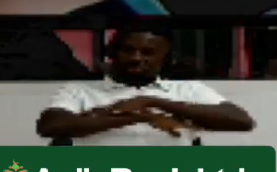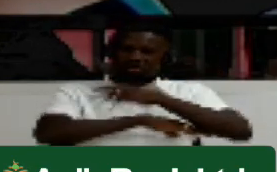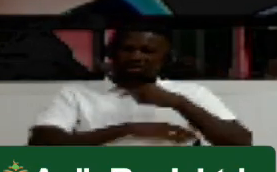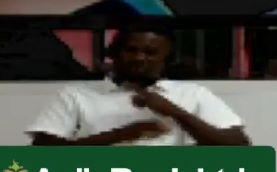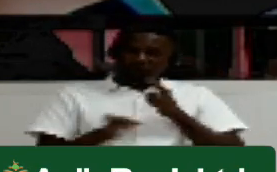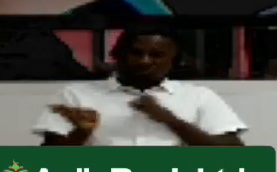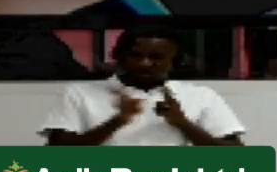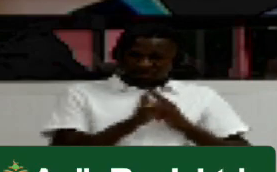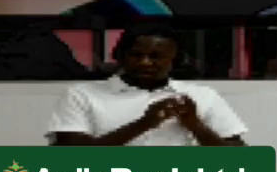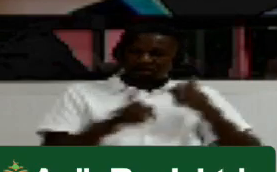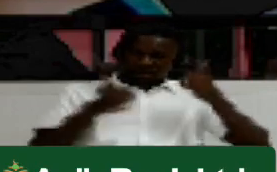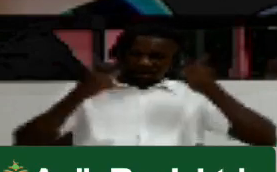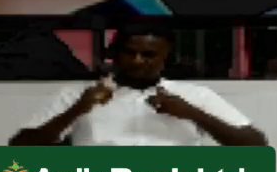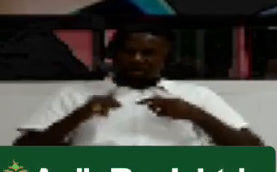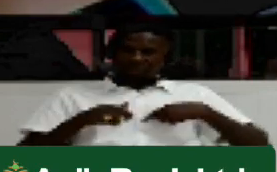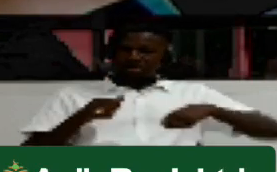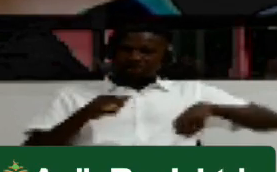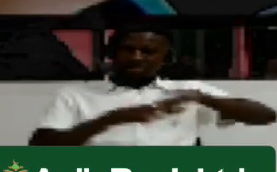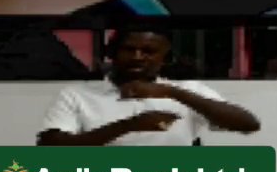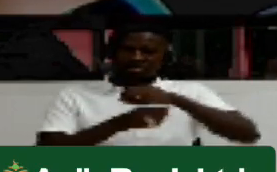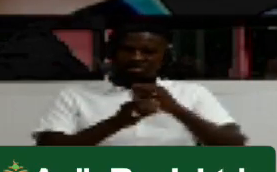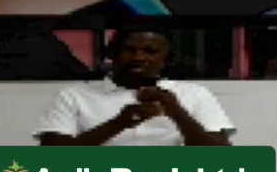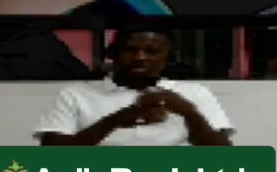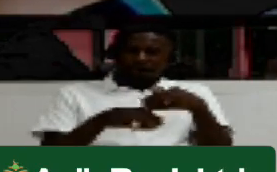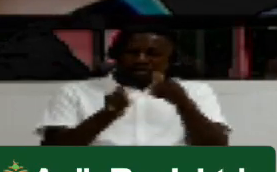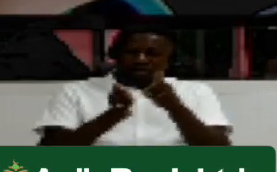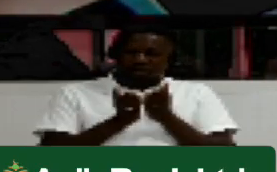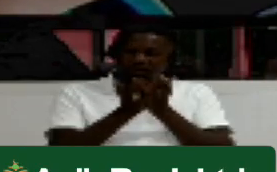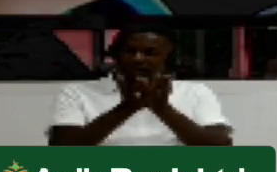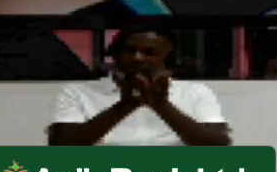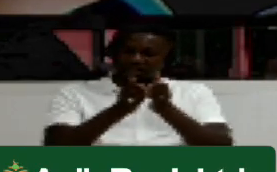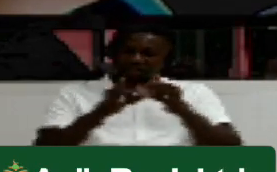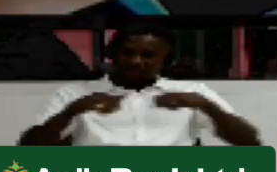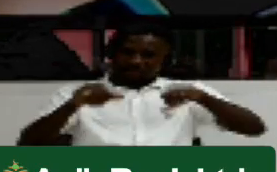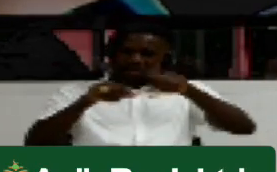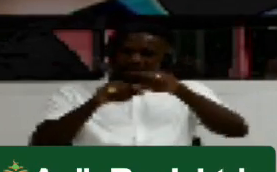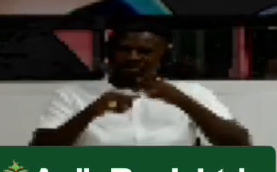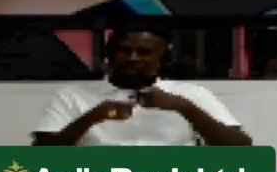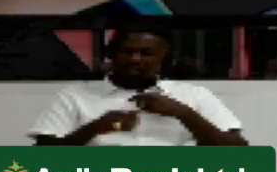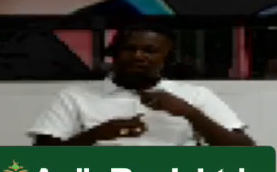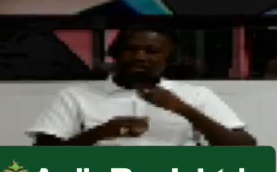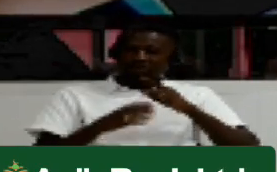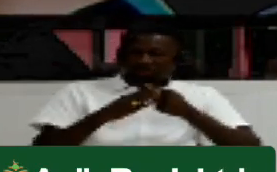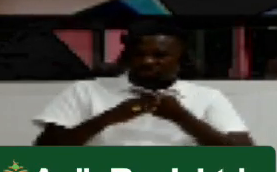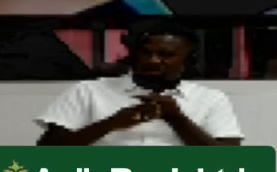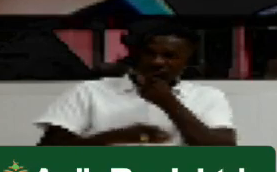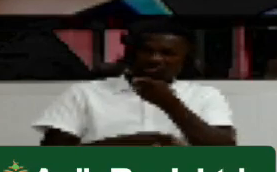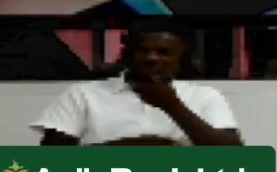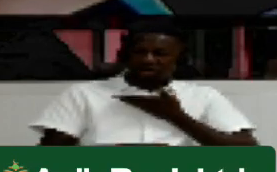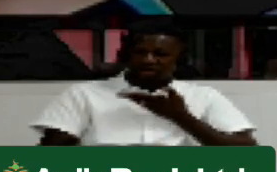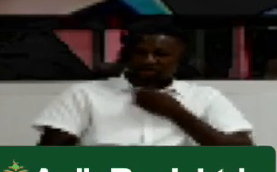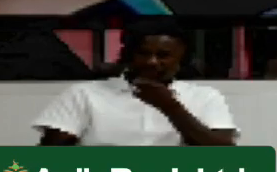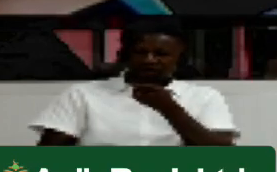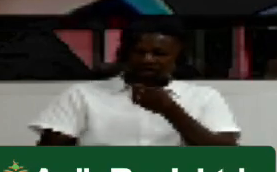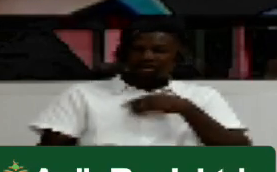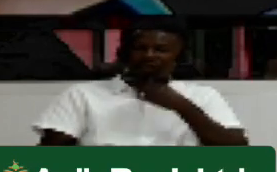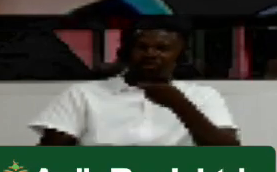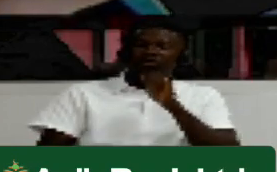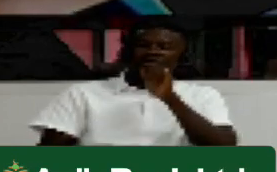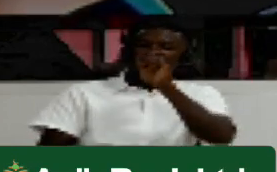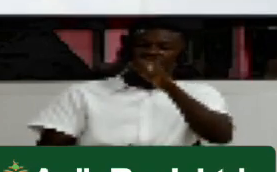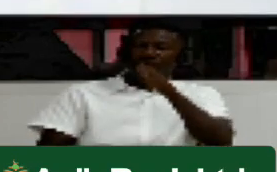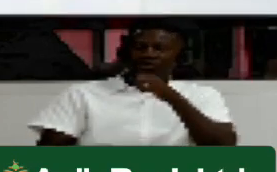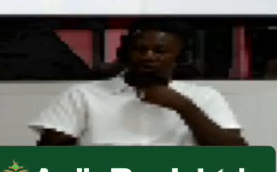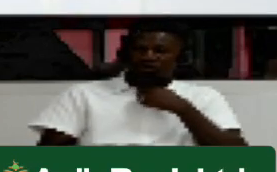happened around the Barra area, and subsequently the injuries that you sustained, and your admission at